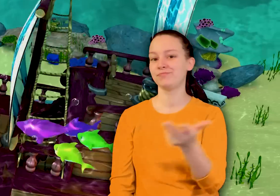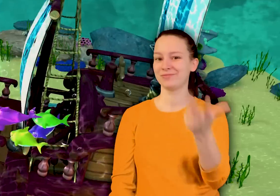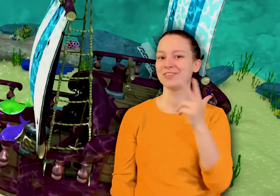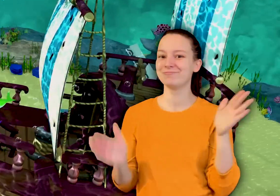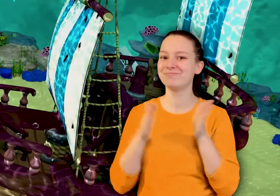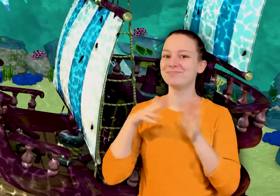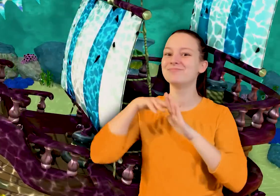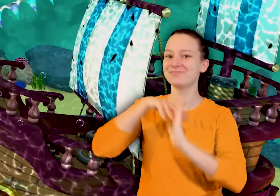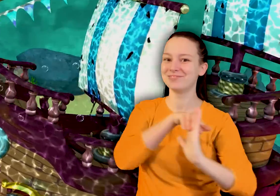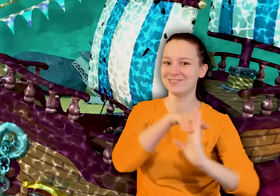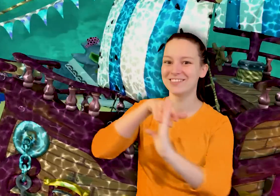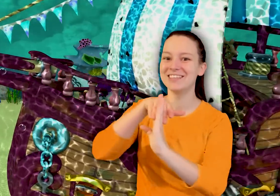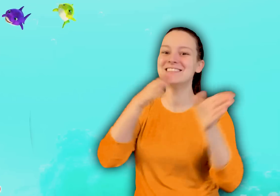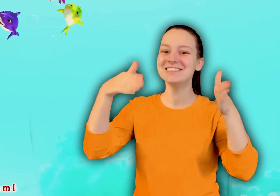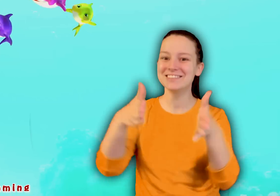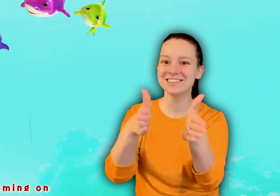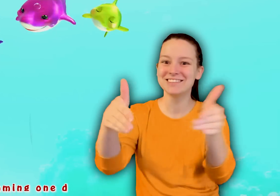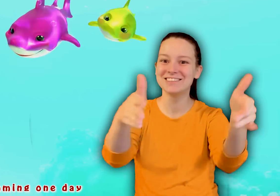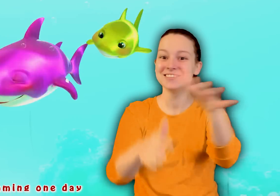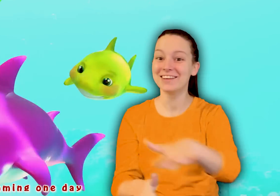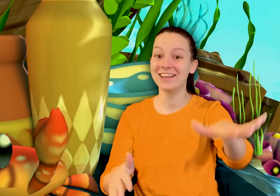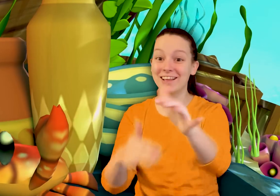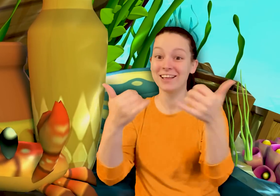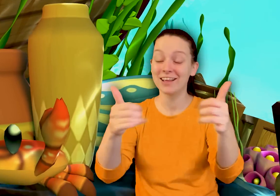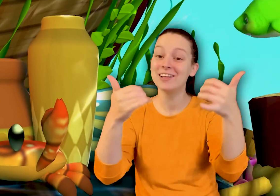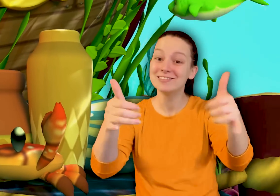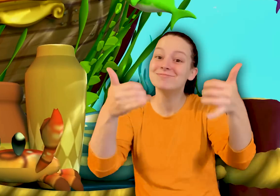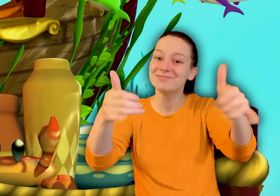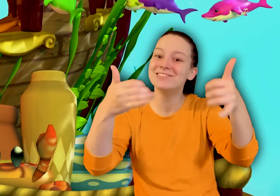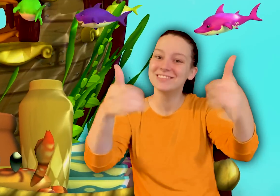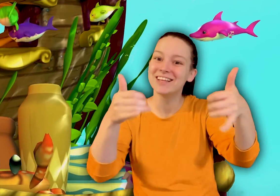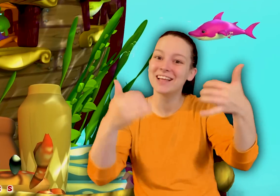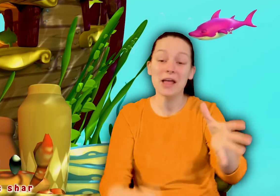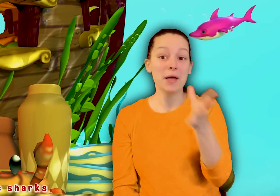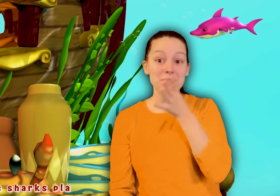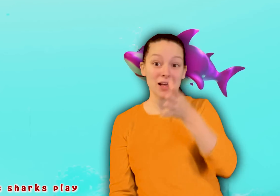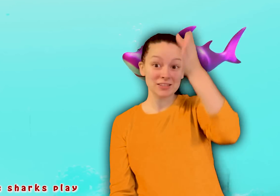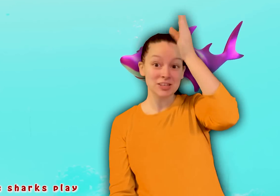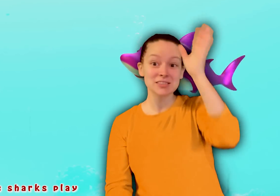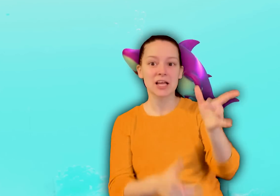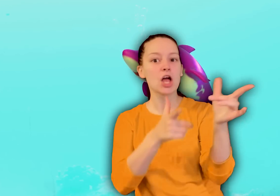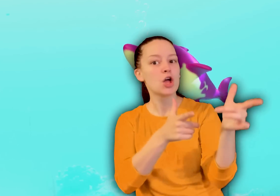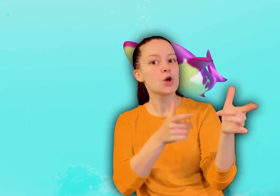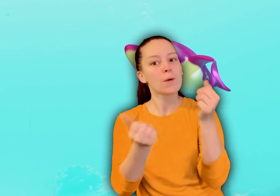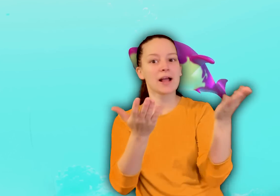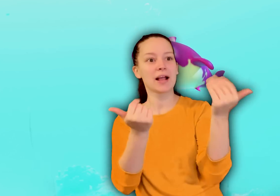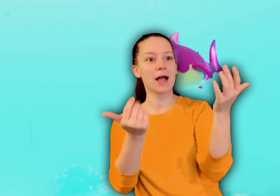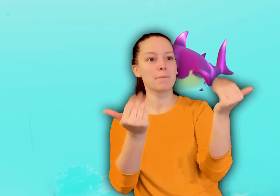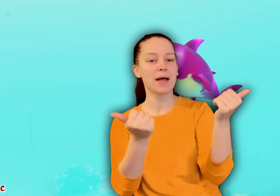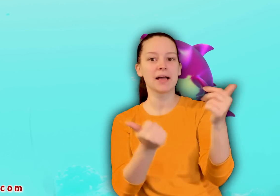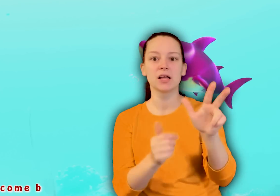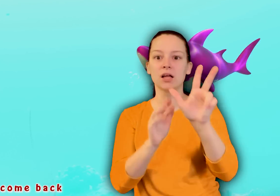back three little sharks went swimming one day down in the bay where all the Sharks play mommy sharks